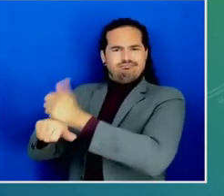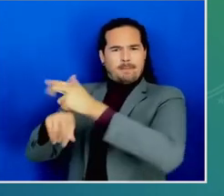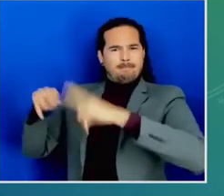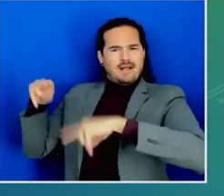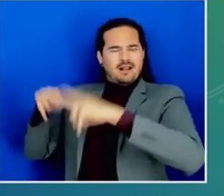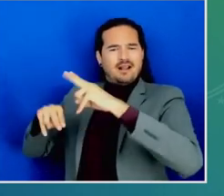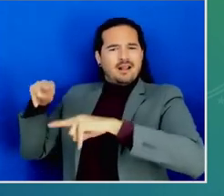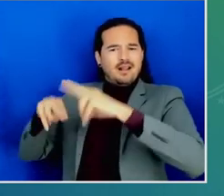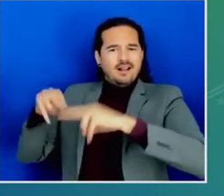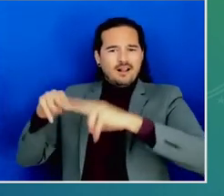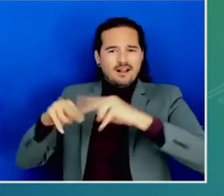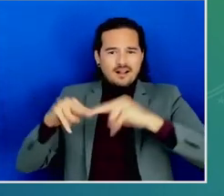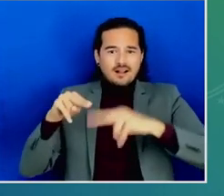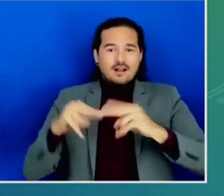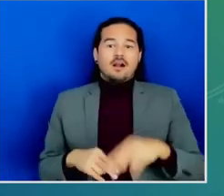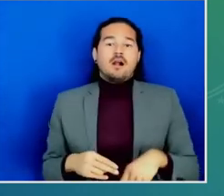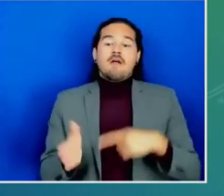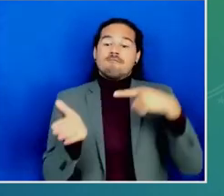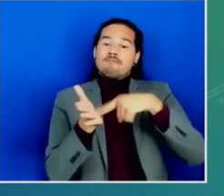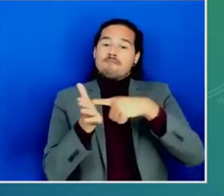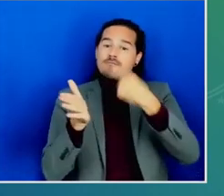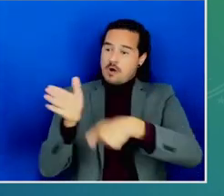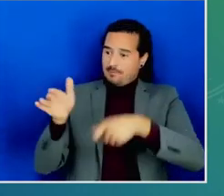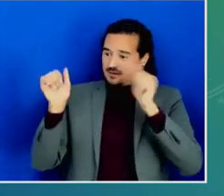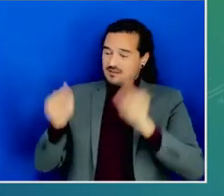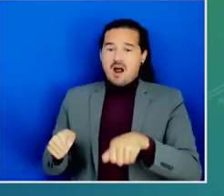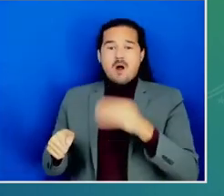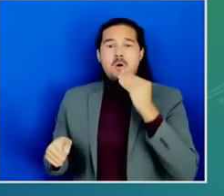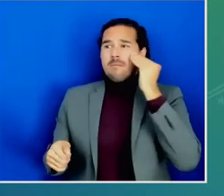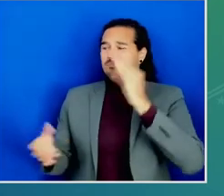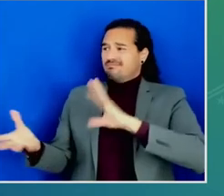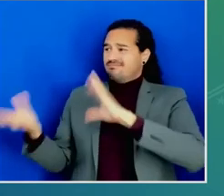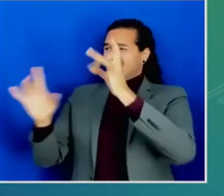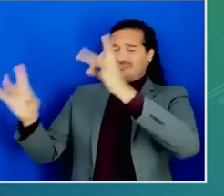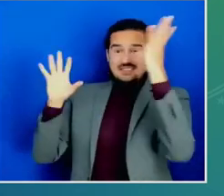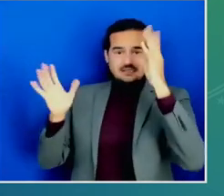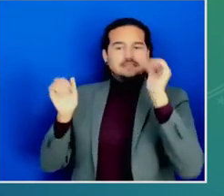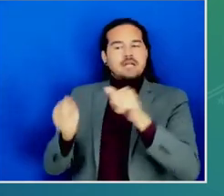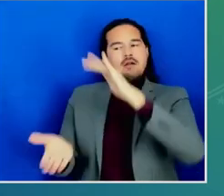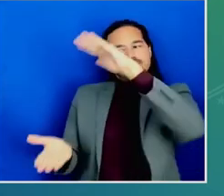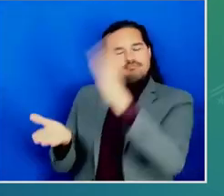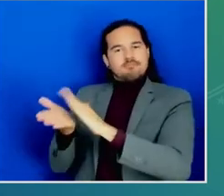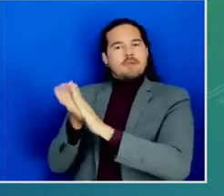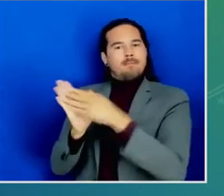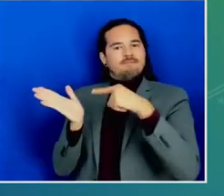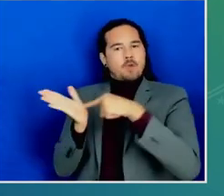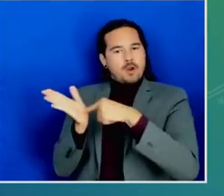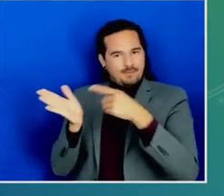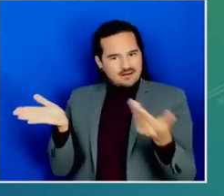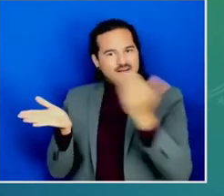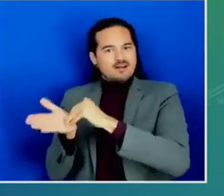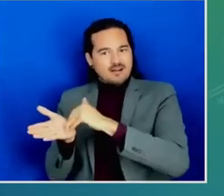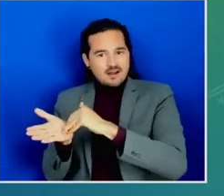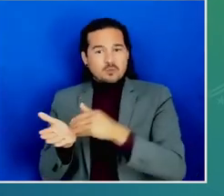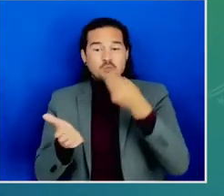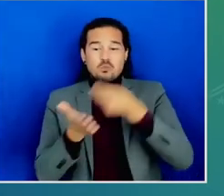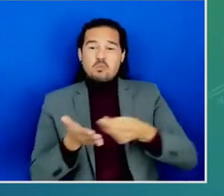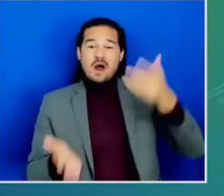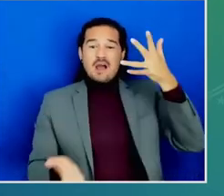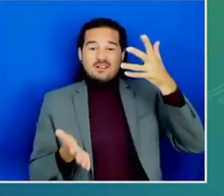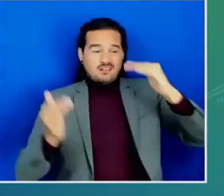alleviating the affordable housing crisis, by increasing energy efficiency, and by reducing the racial wealth gap linked to